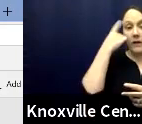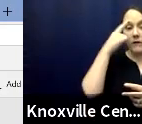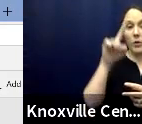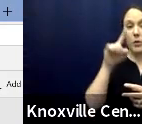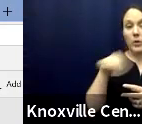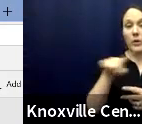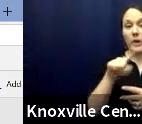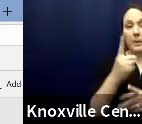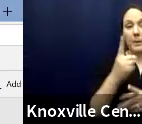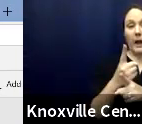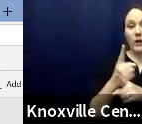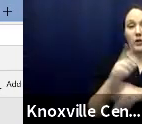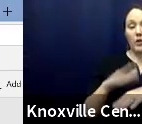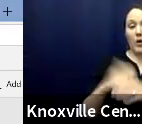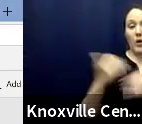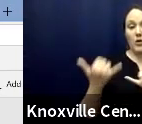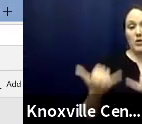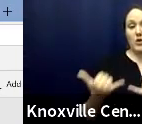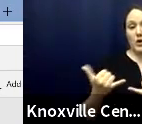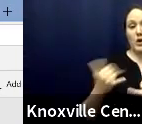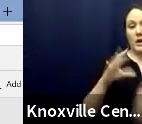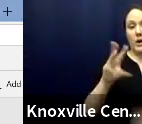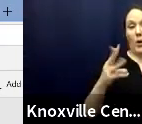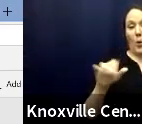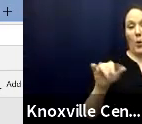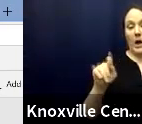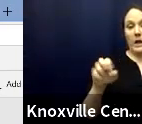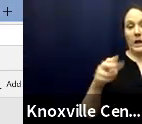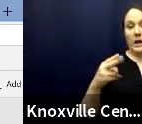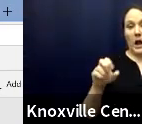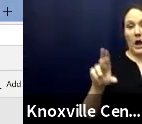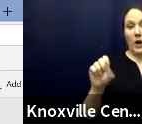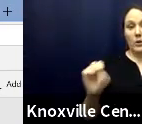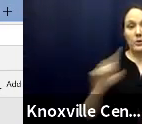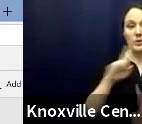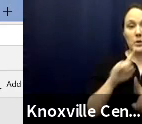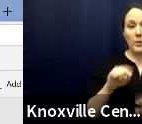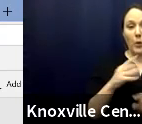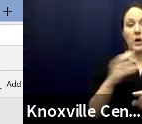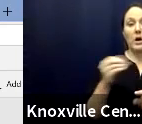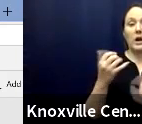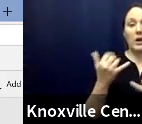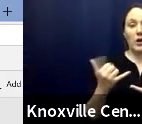on the current White House report and the most current executive orders.